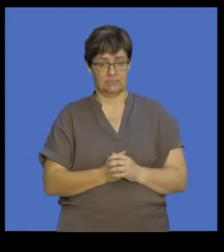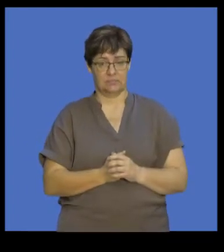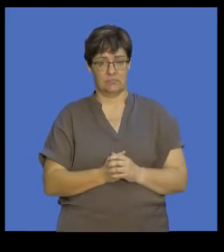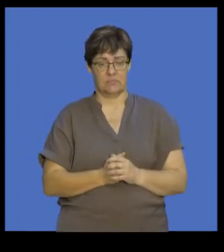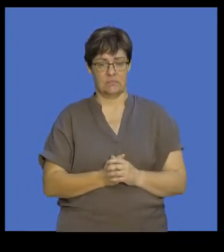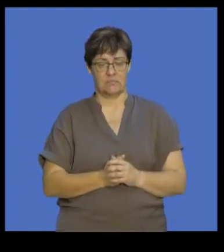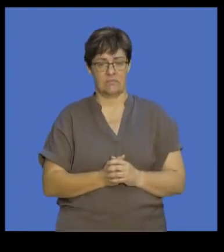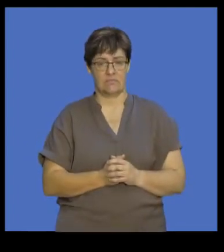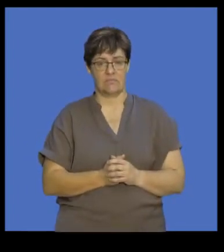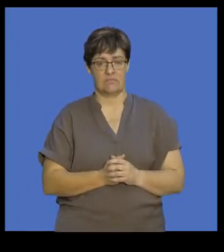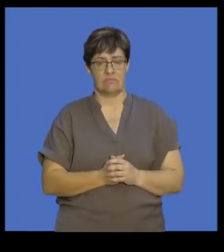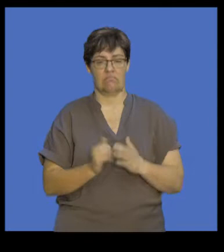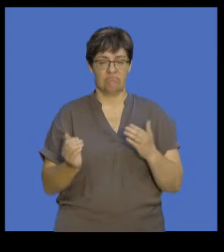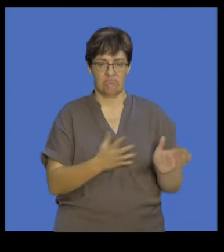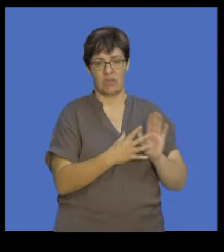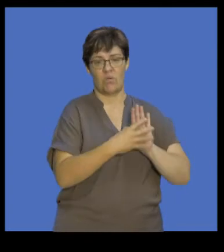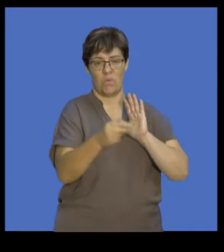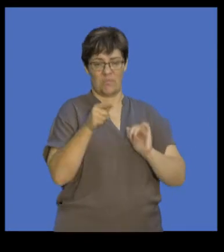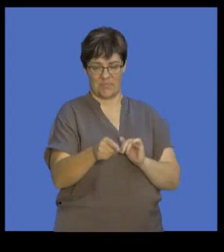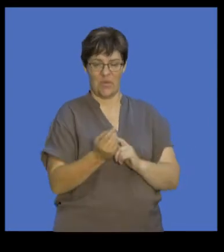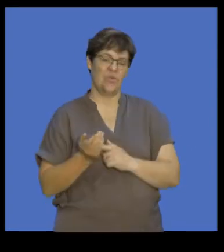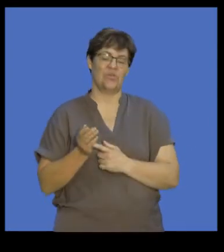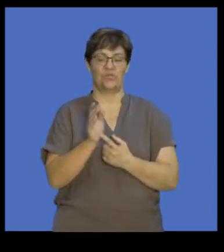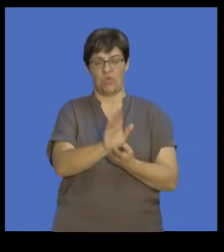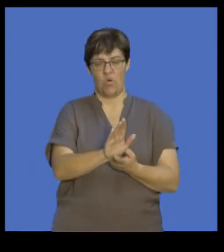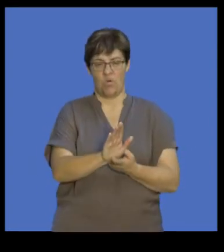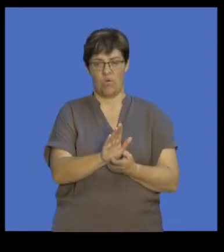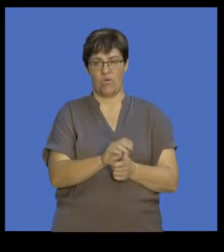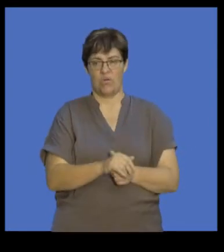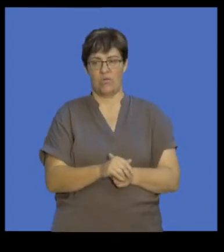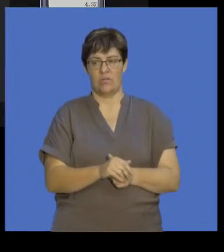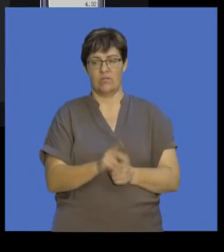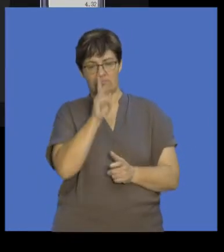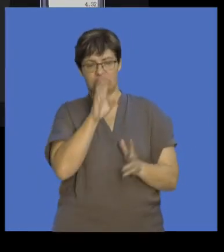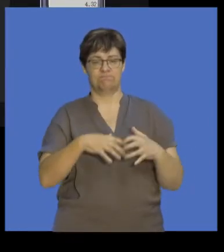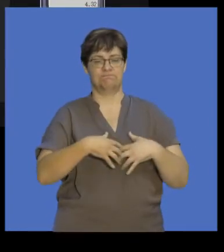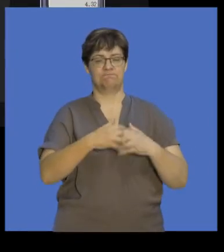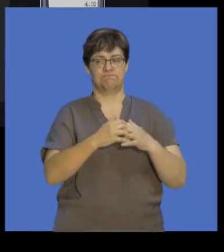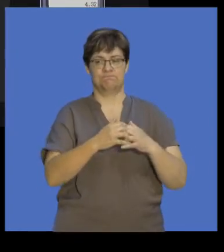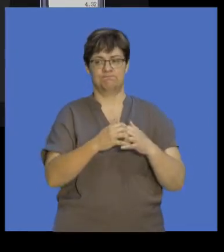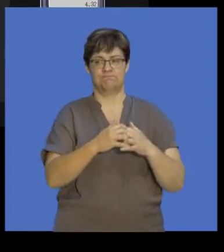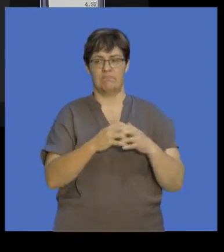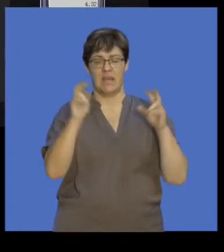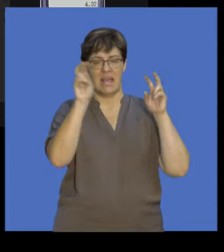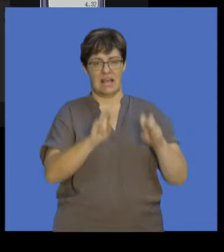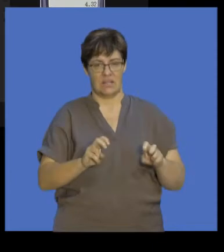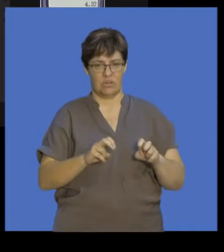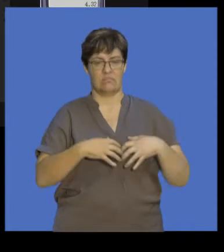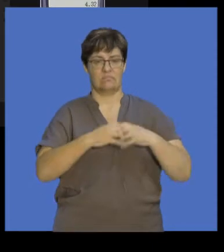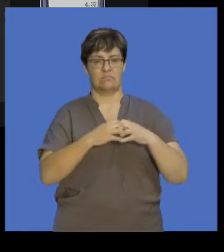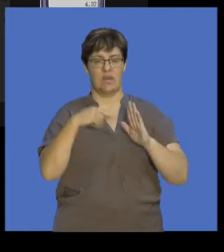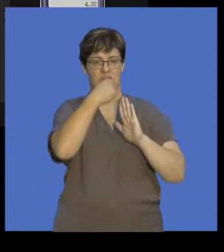right. Now, let's go to our simulation just to show how exactly we set up an